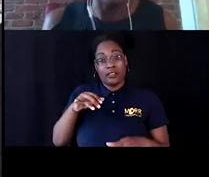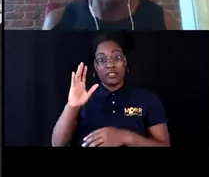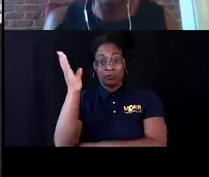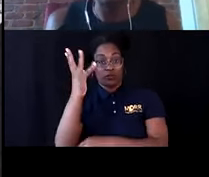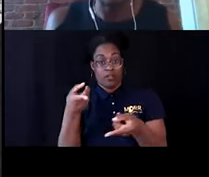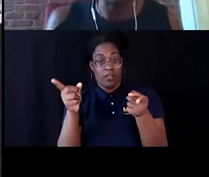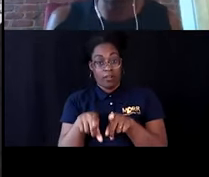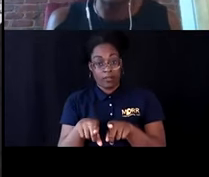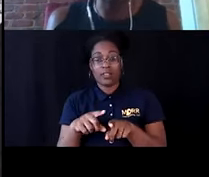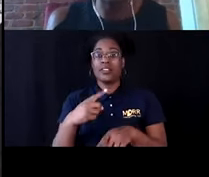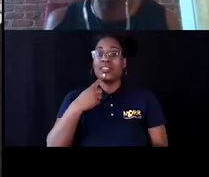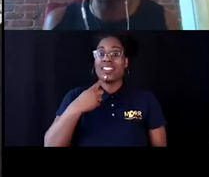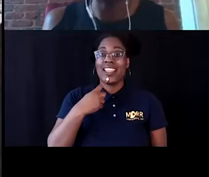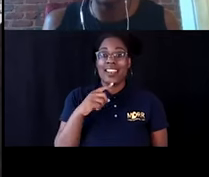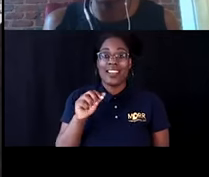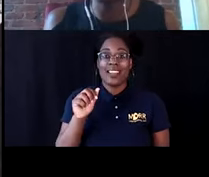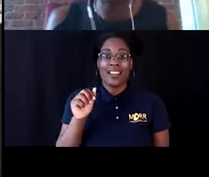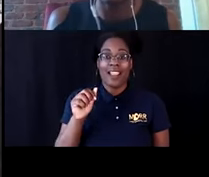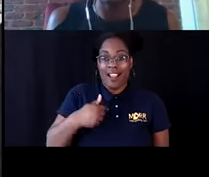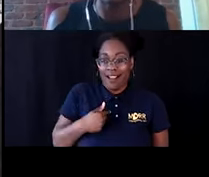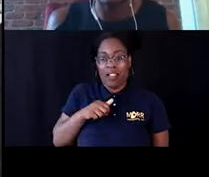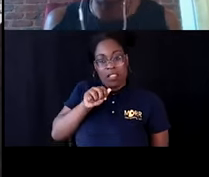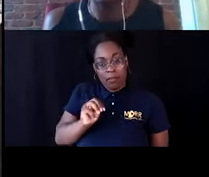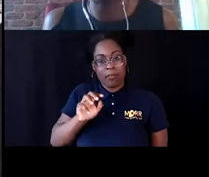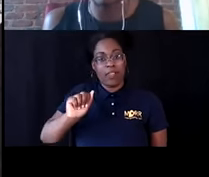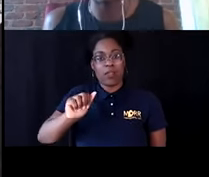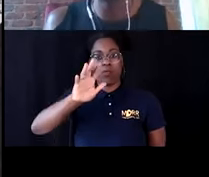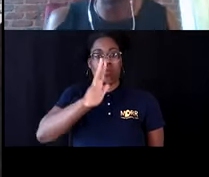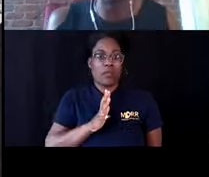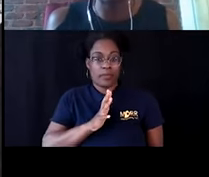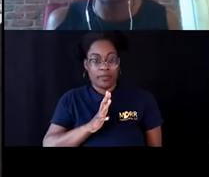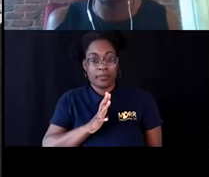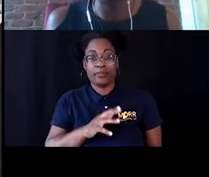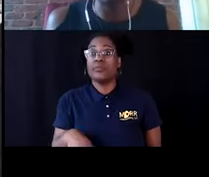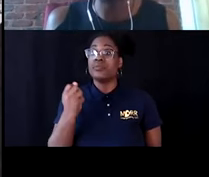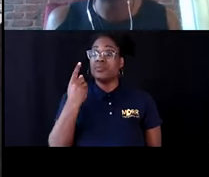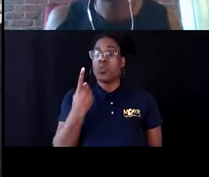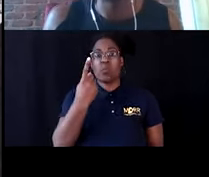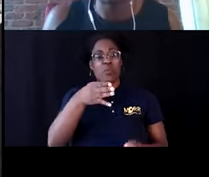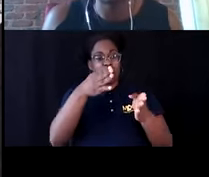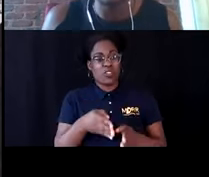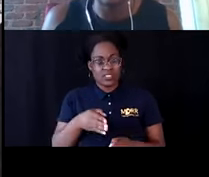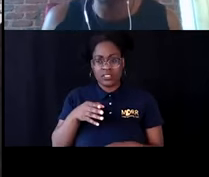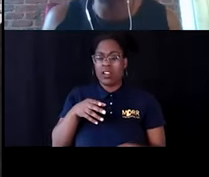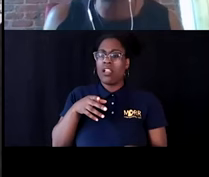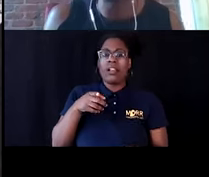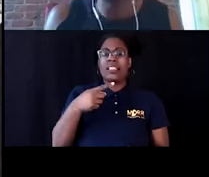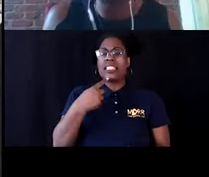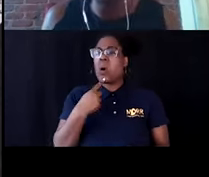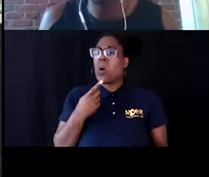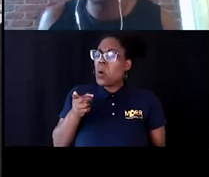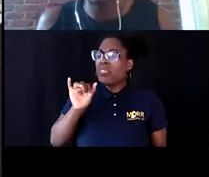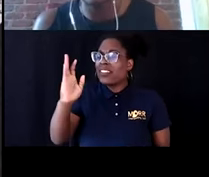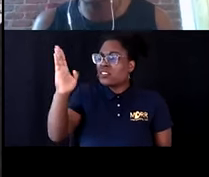say "Ain't I a Woman." That was some random white dude who was like, she must talk like this because she's black. I would really encourage people to check out the